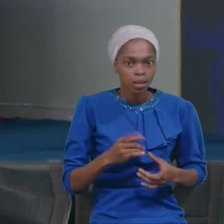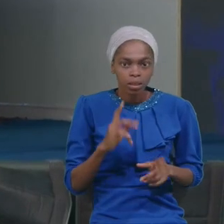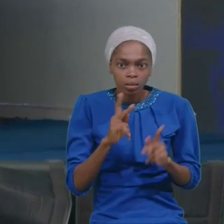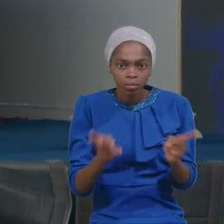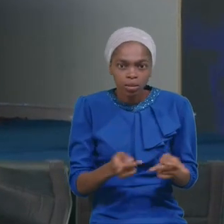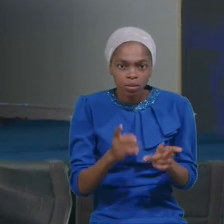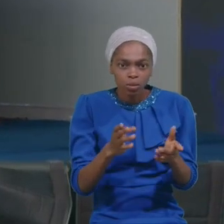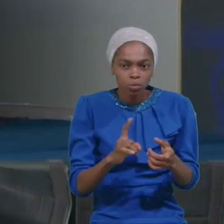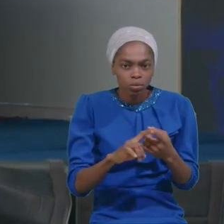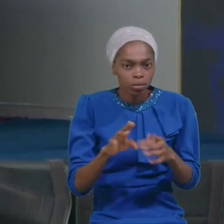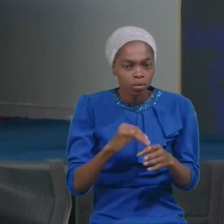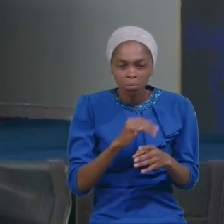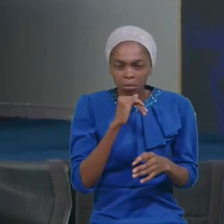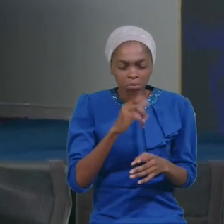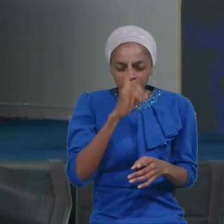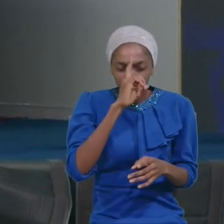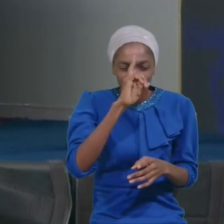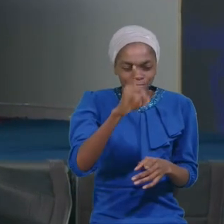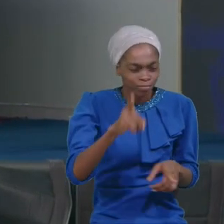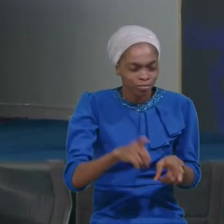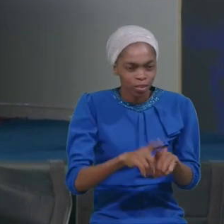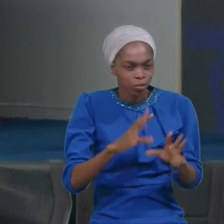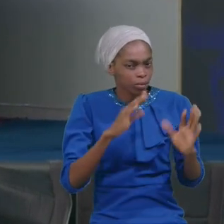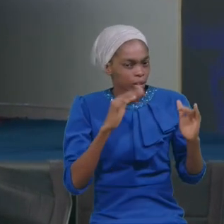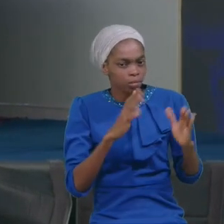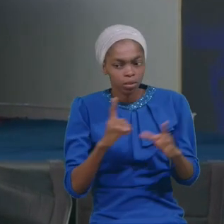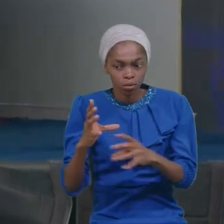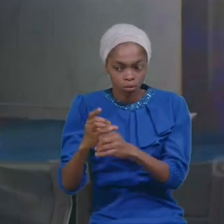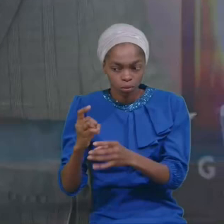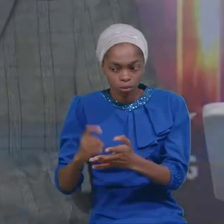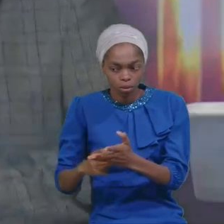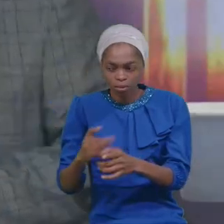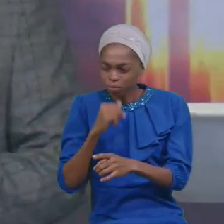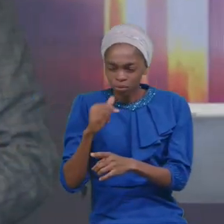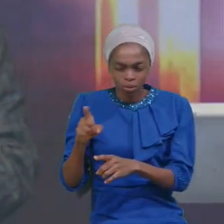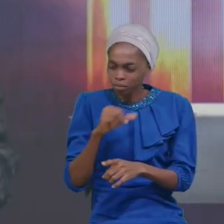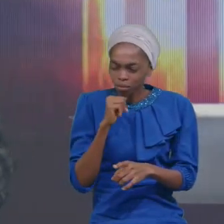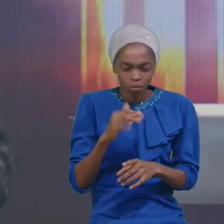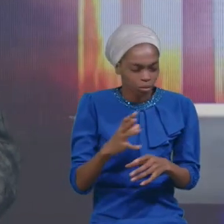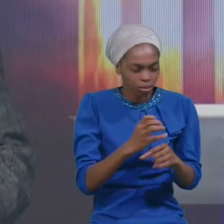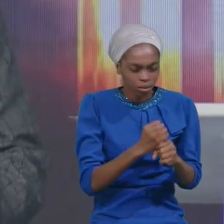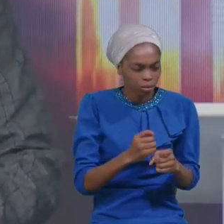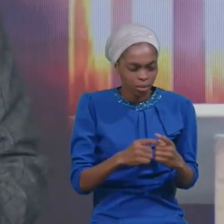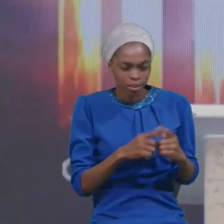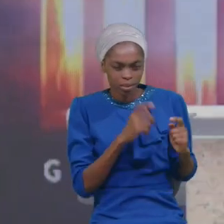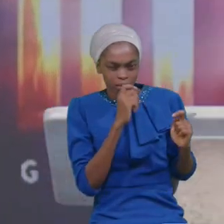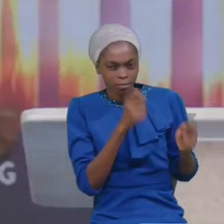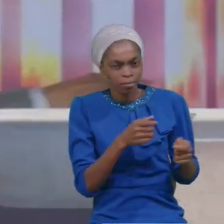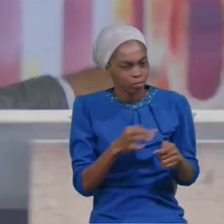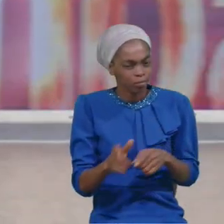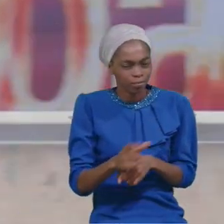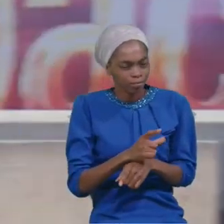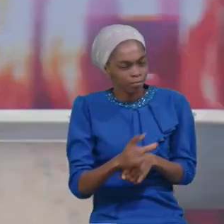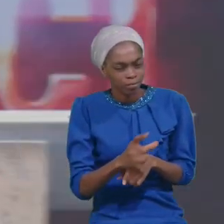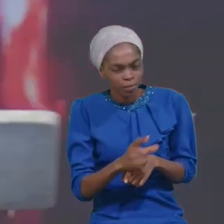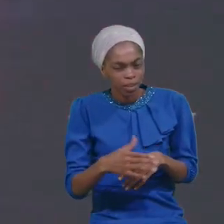got the reward of your labor after you got to that place. That makes you hurt on the inside.